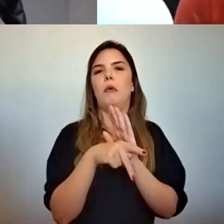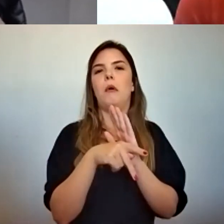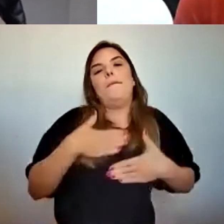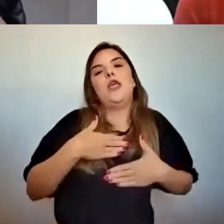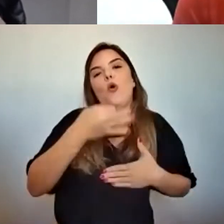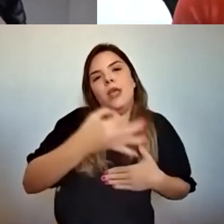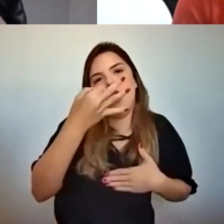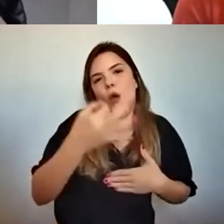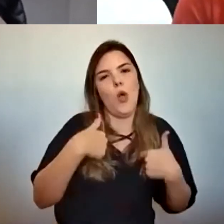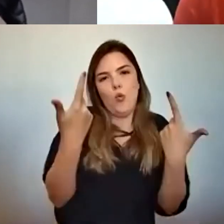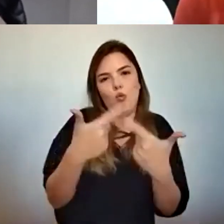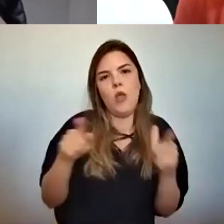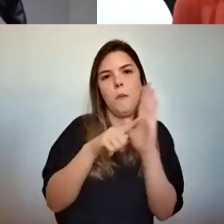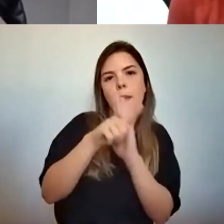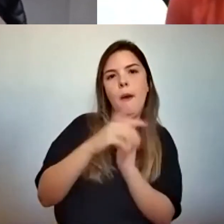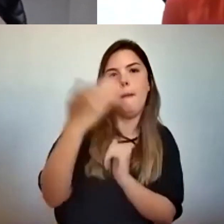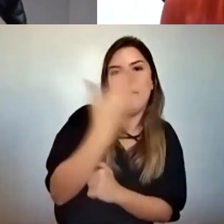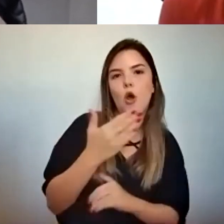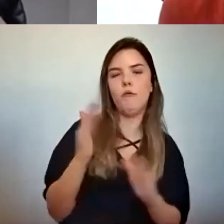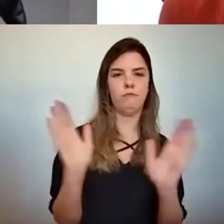gut feeling.